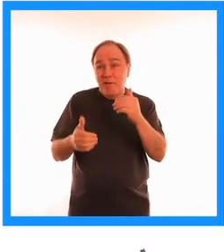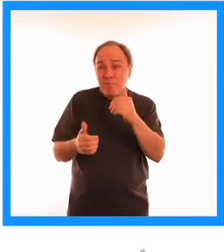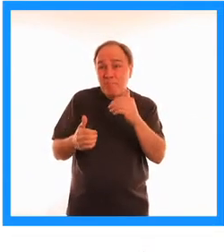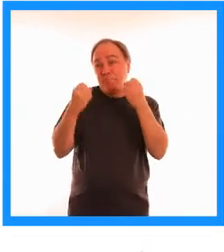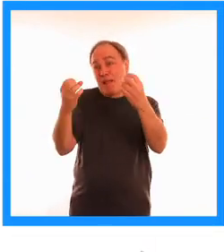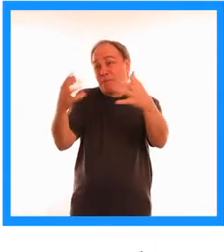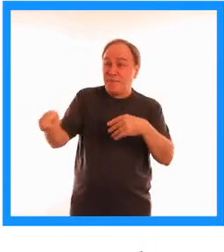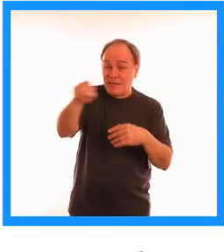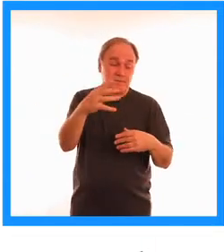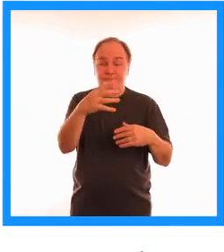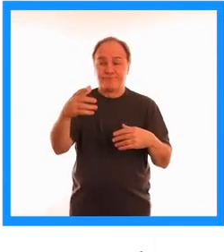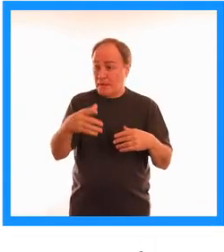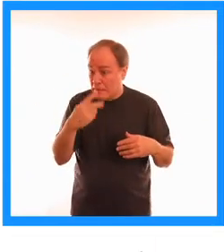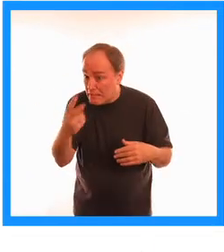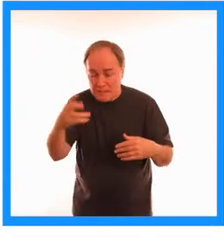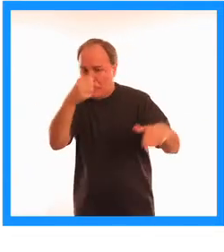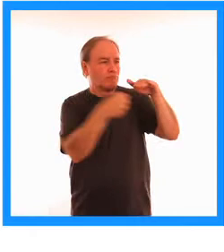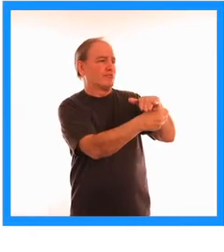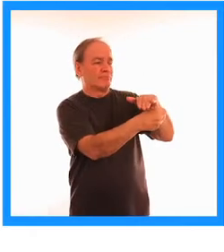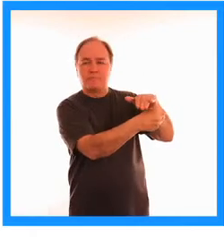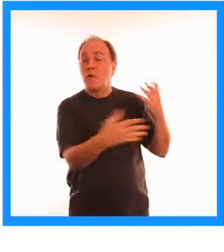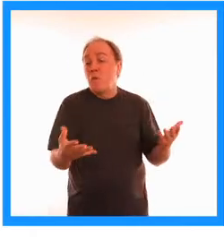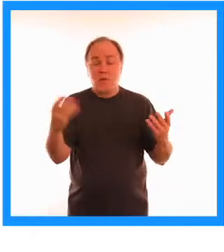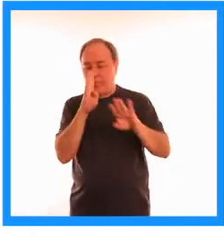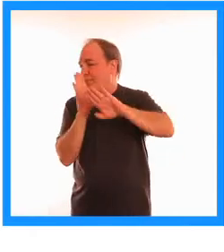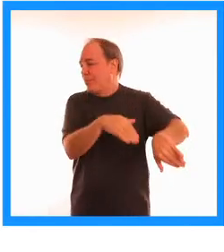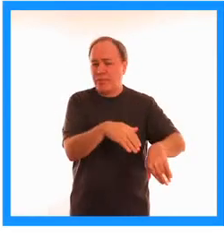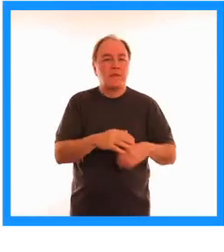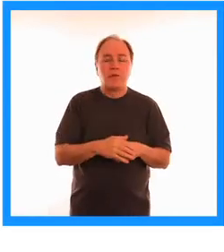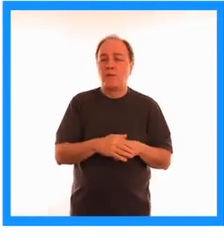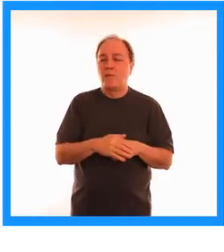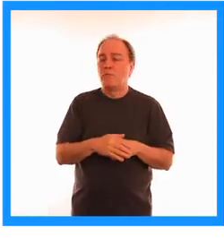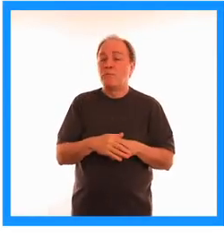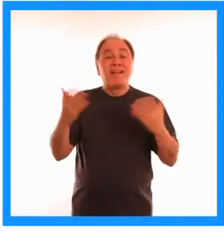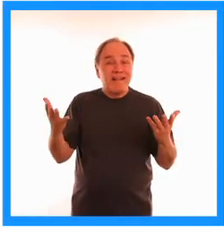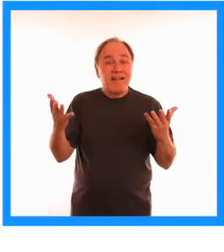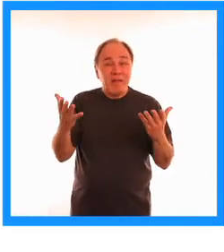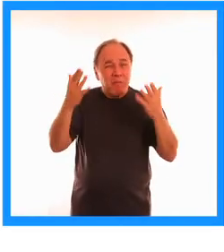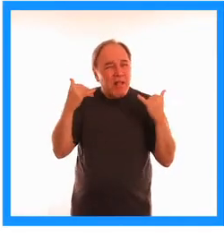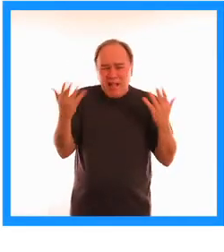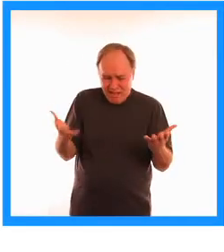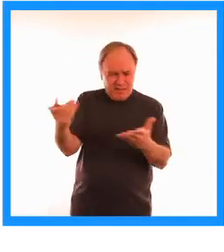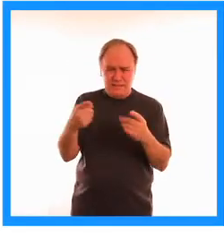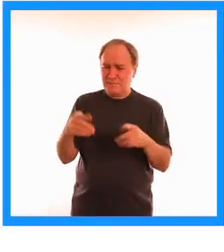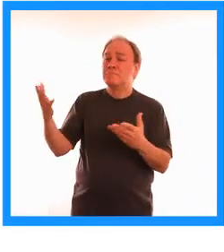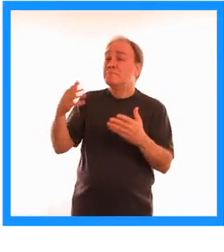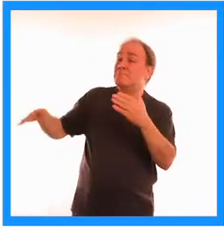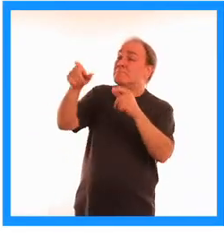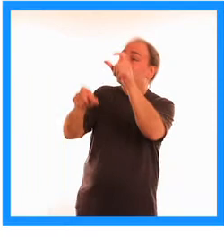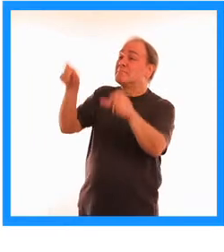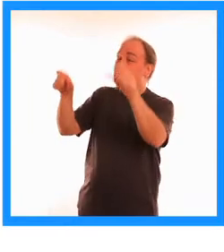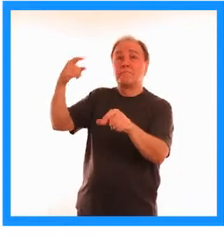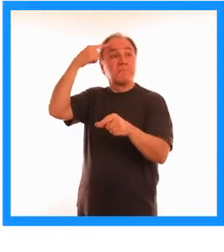These responses are rooted in negative or paternalistic assumptions of incapacity, dependency, and difference, perpetuated by